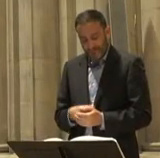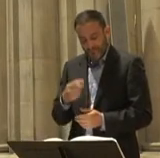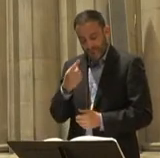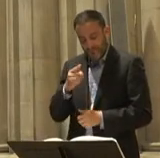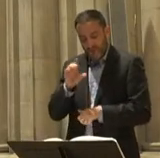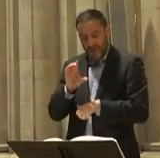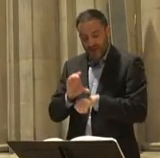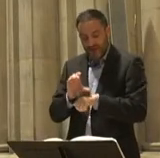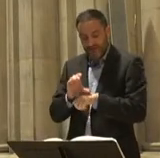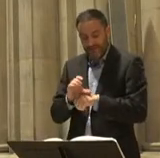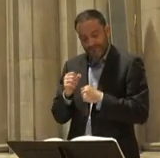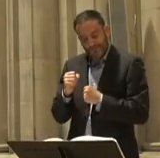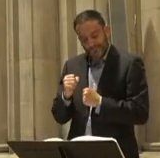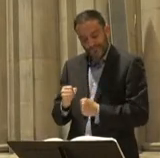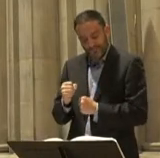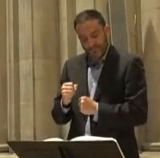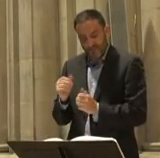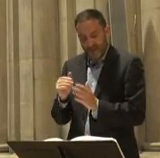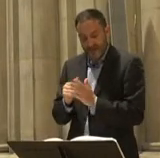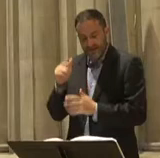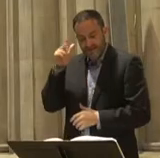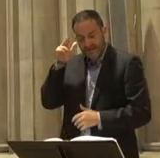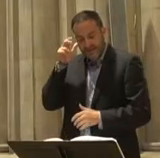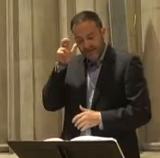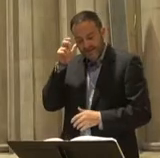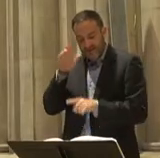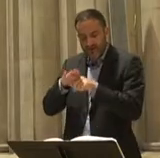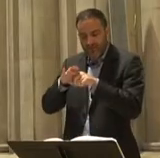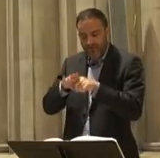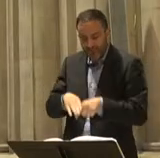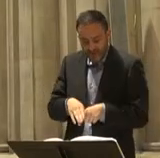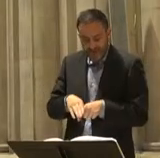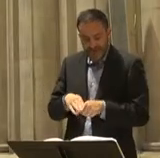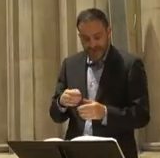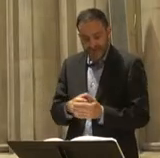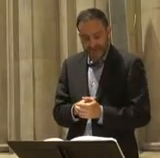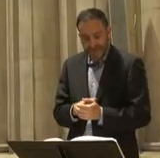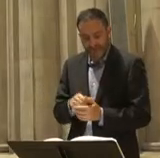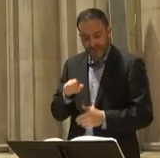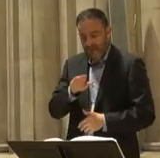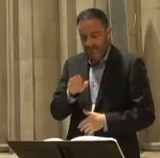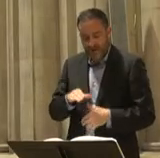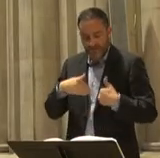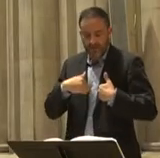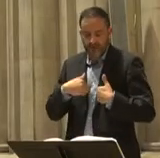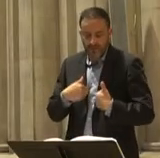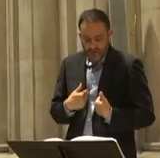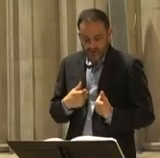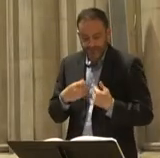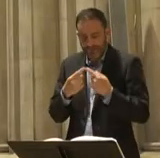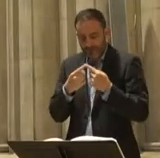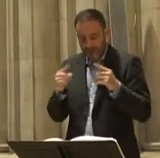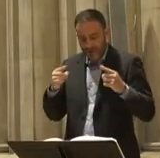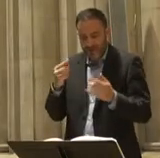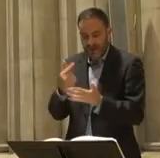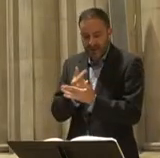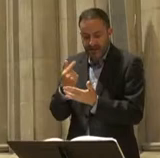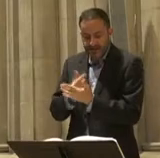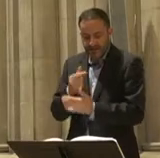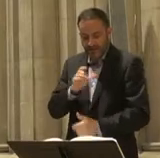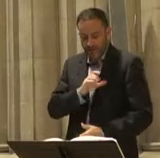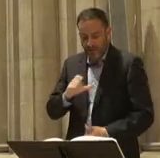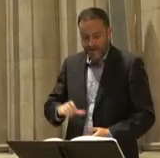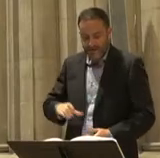For the Church, that it may boldly stand against evil and oppression, may it never grow weary of proclaiming the gospel